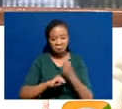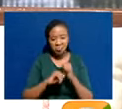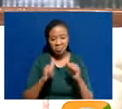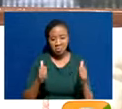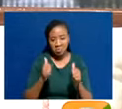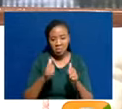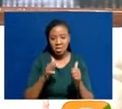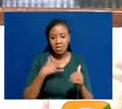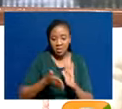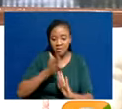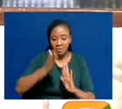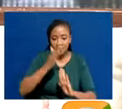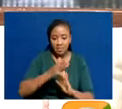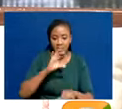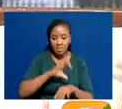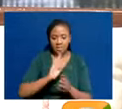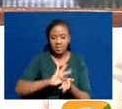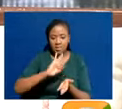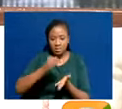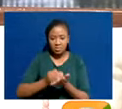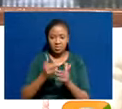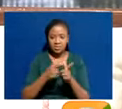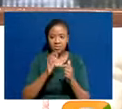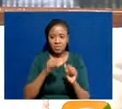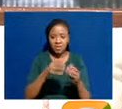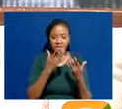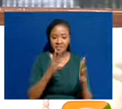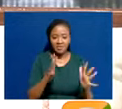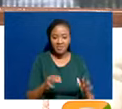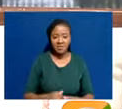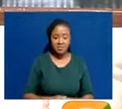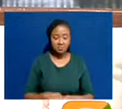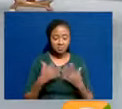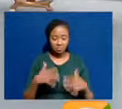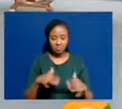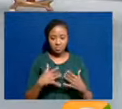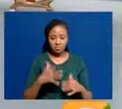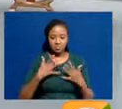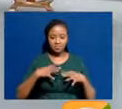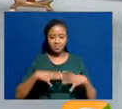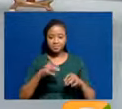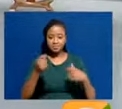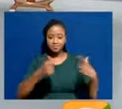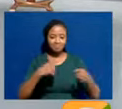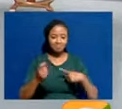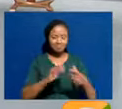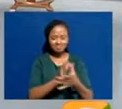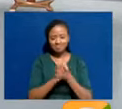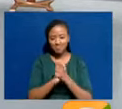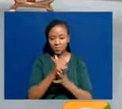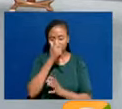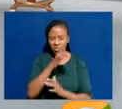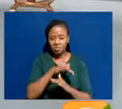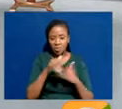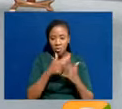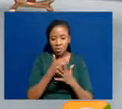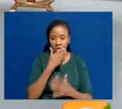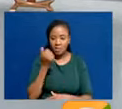trying to expedite and get resources so that it's open. Lots of people sending in lots of salams to you and goodwill. Stephen